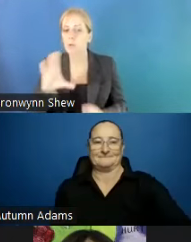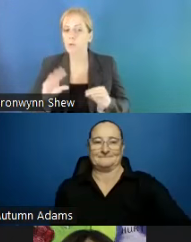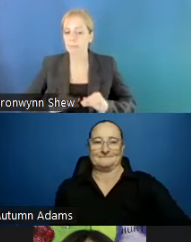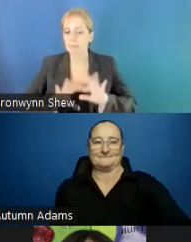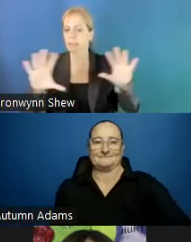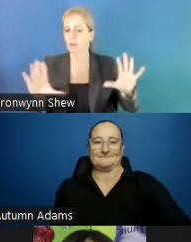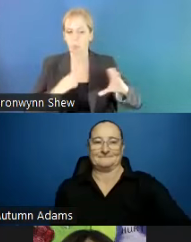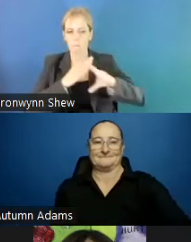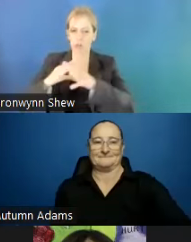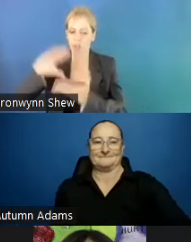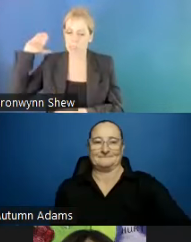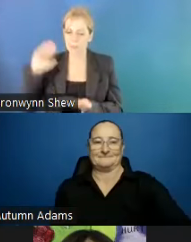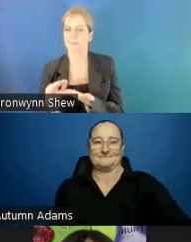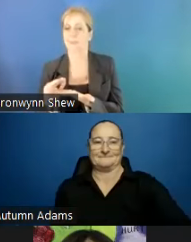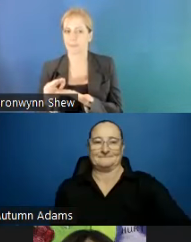Next slide, please.